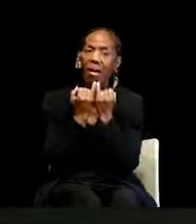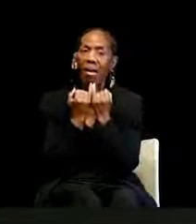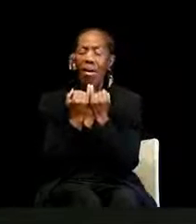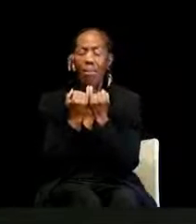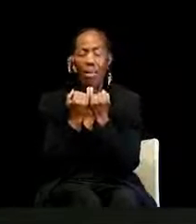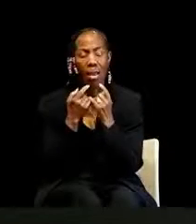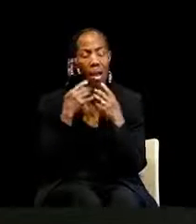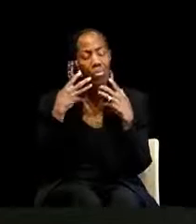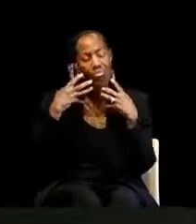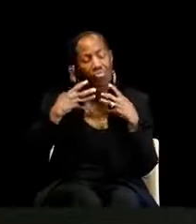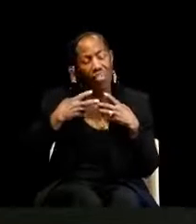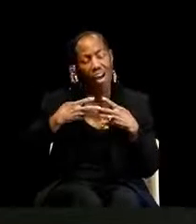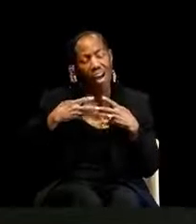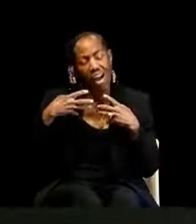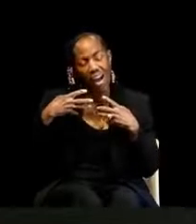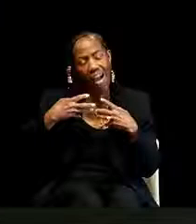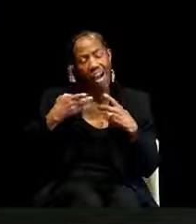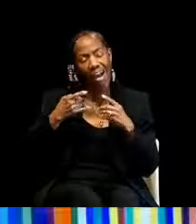in tears. Mm.